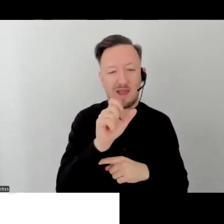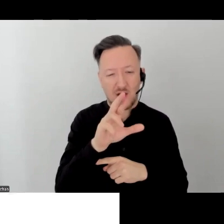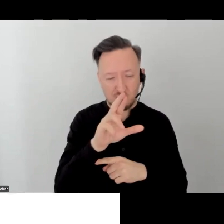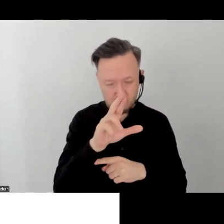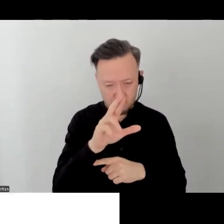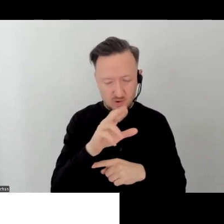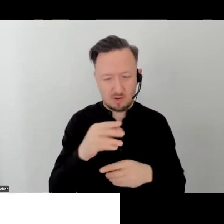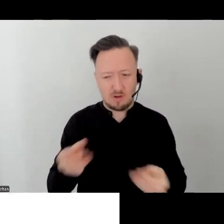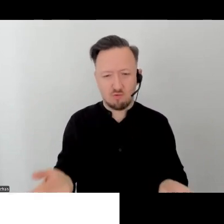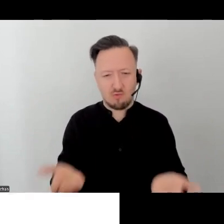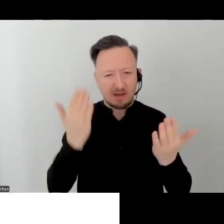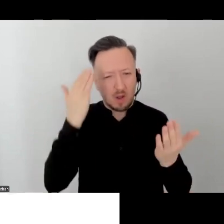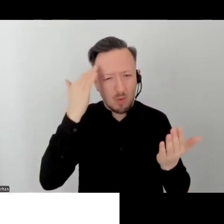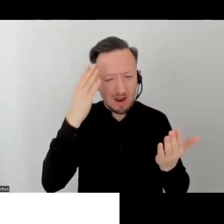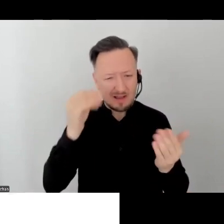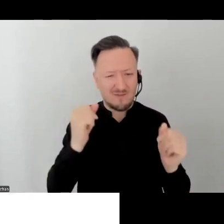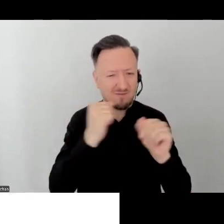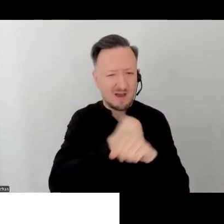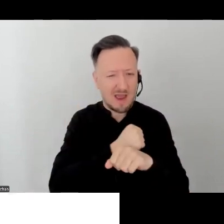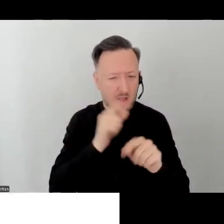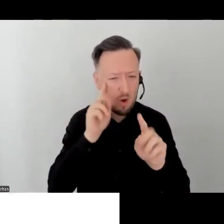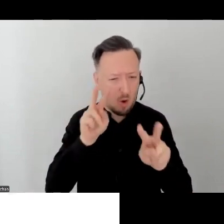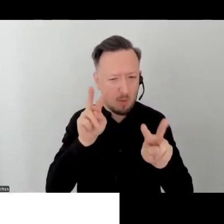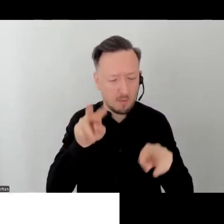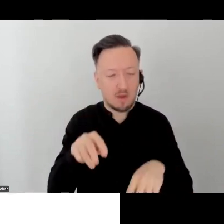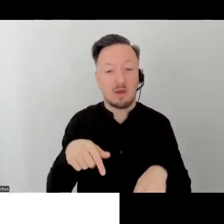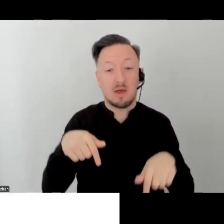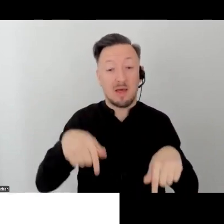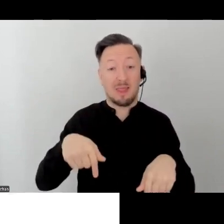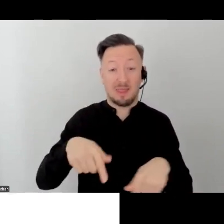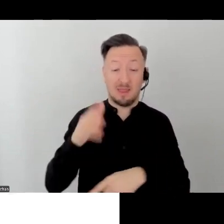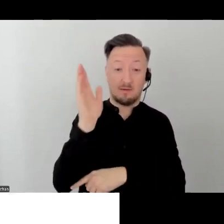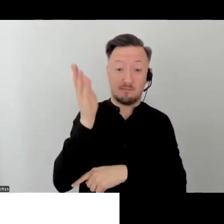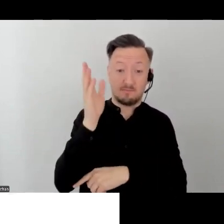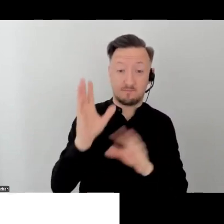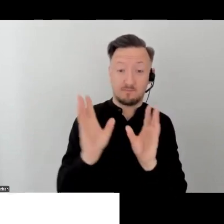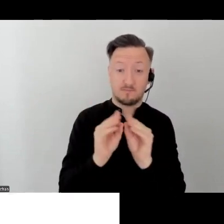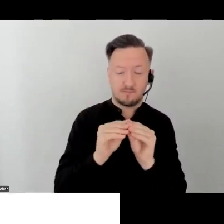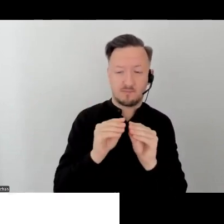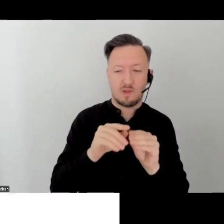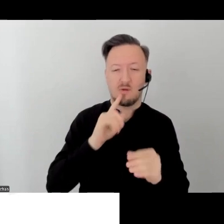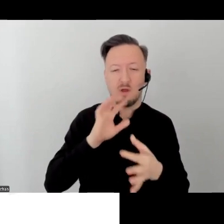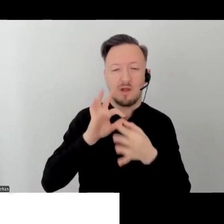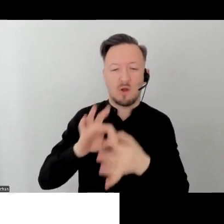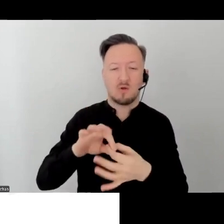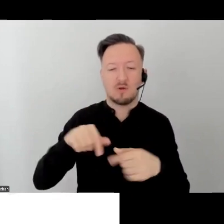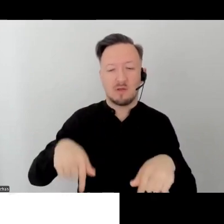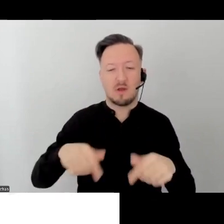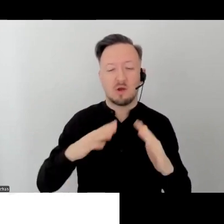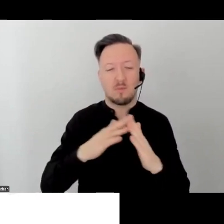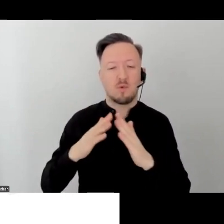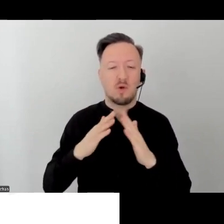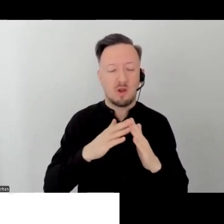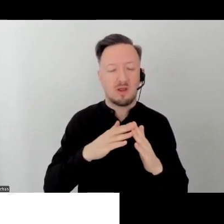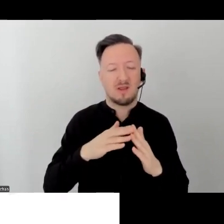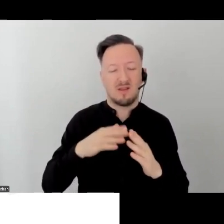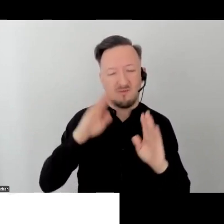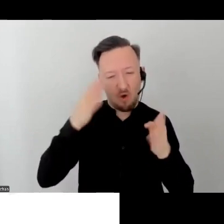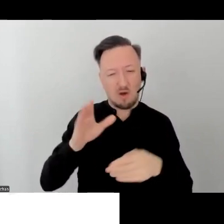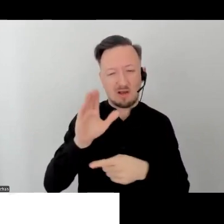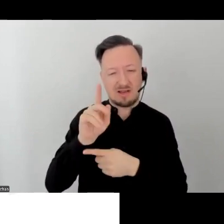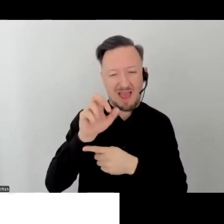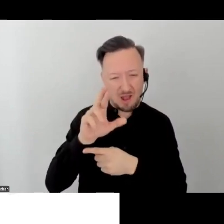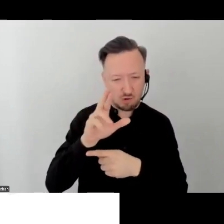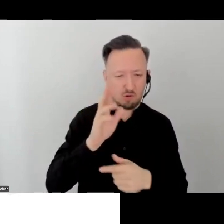Hope. This webinar is a part of our Community Conversations on Cancer series, an educational series designed to